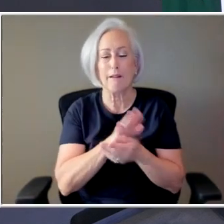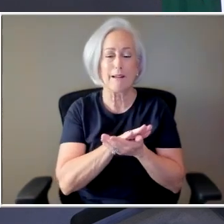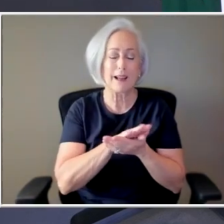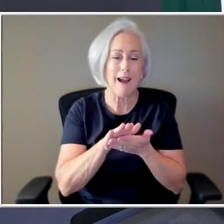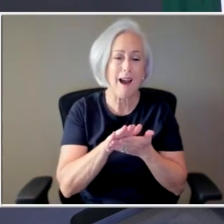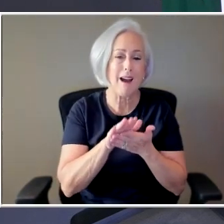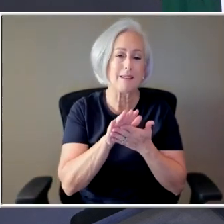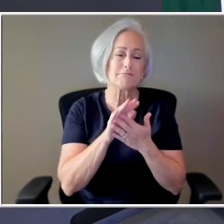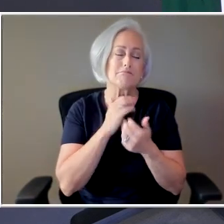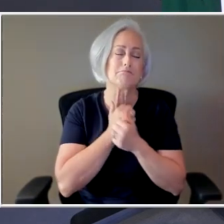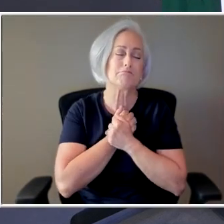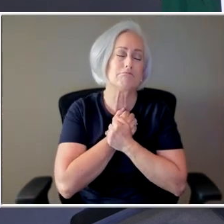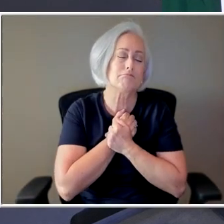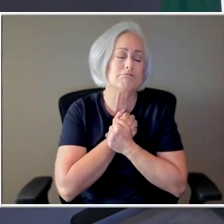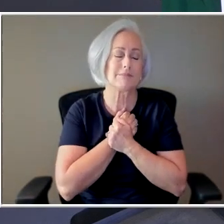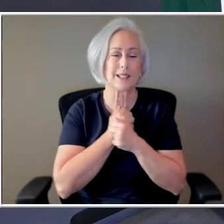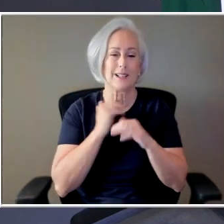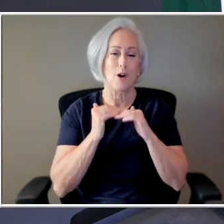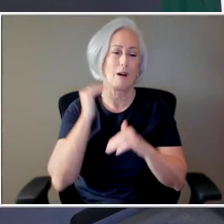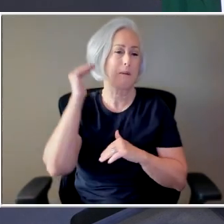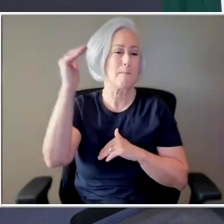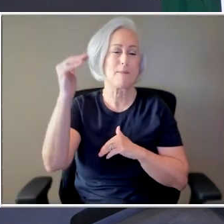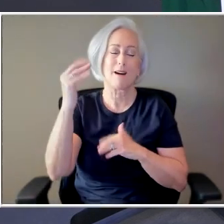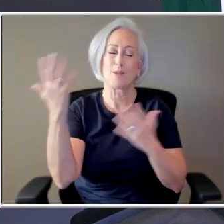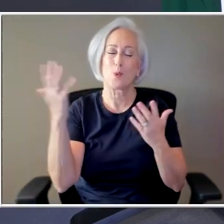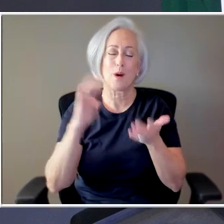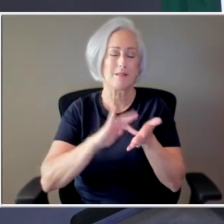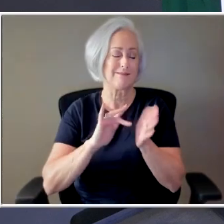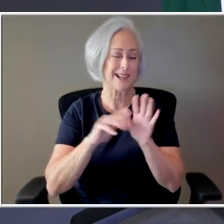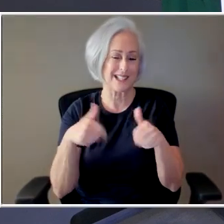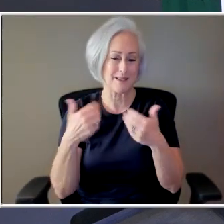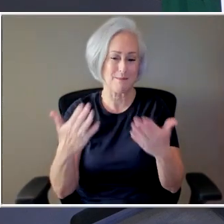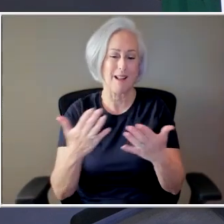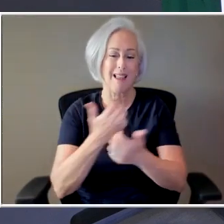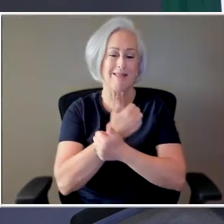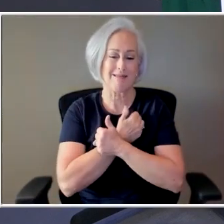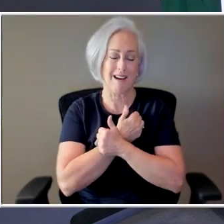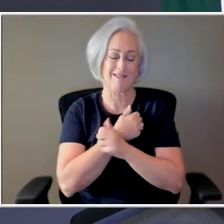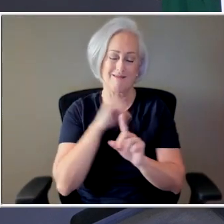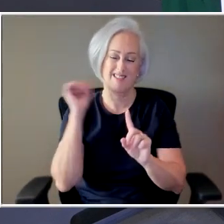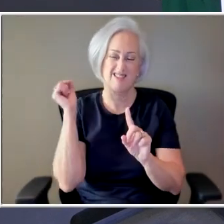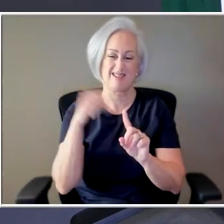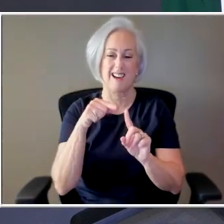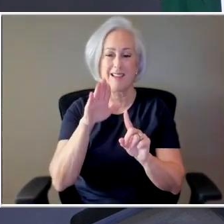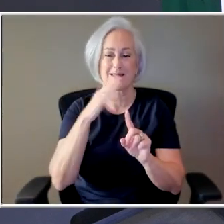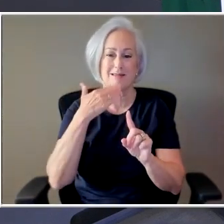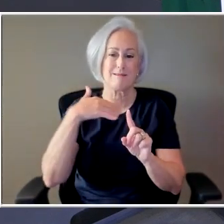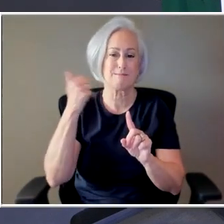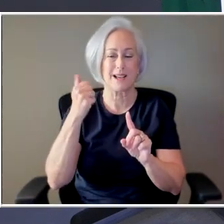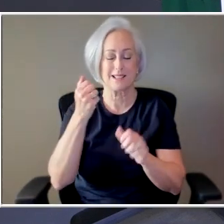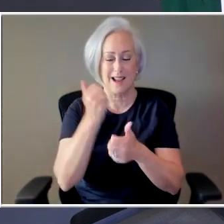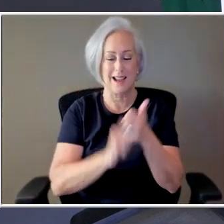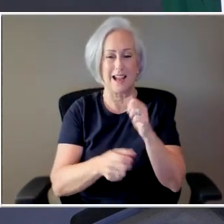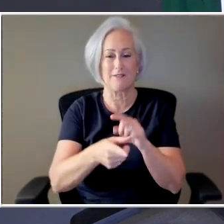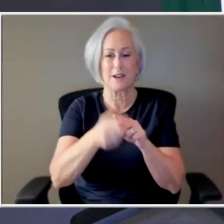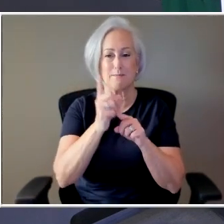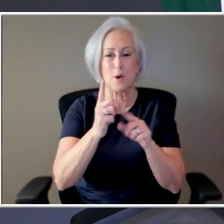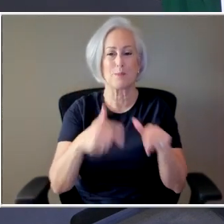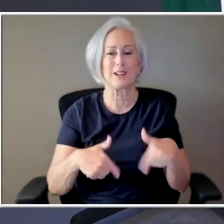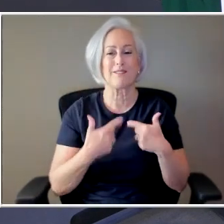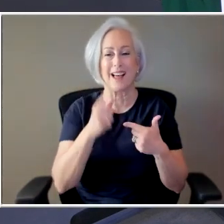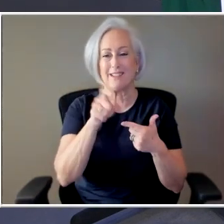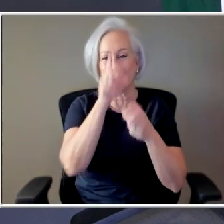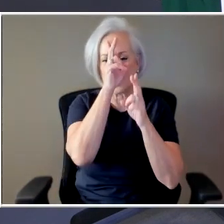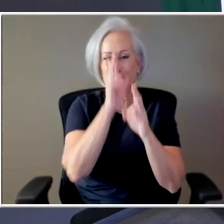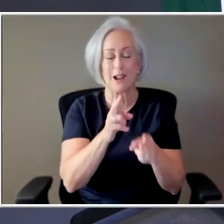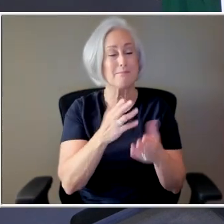is far beyond medicine. Love is the best. Every moment of life should be honored. So anyway, thank you everyone